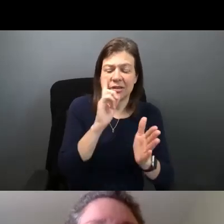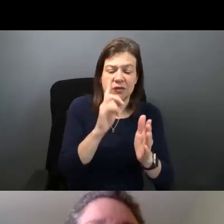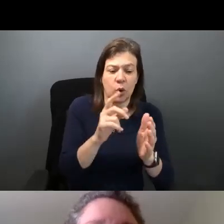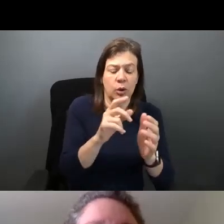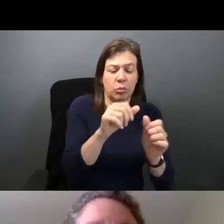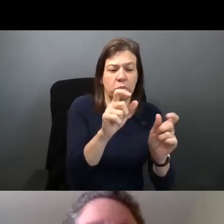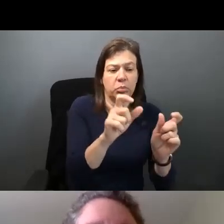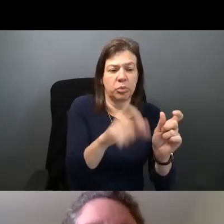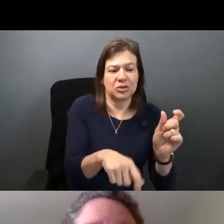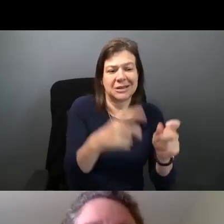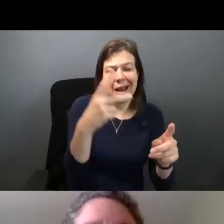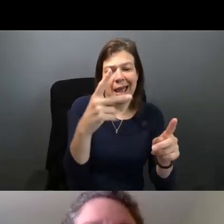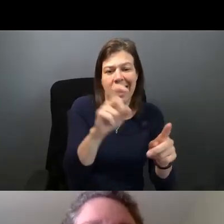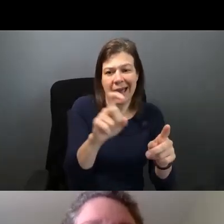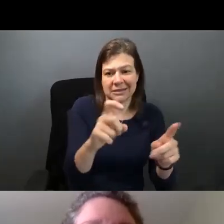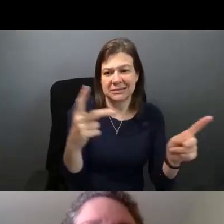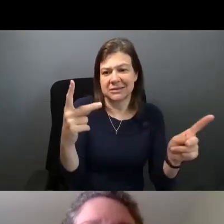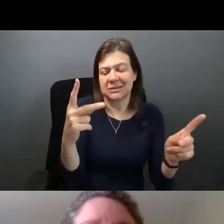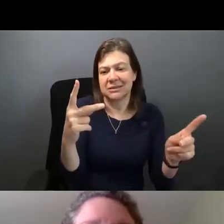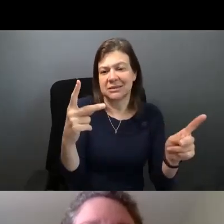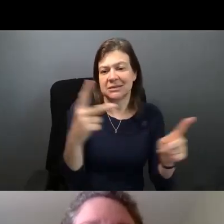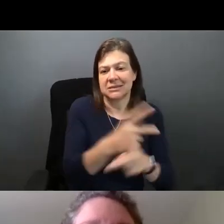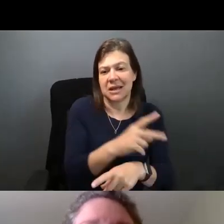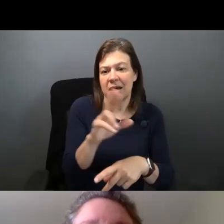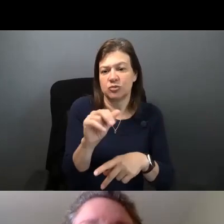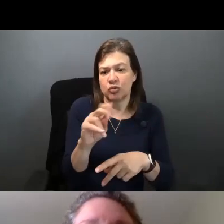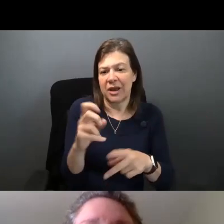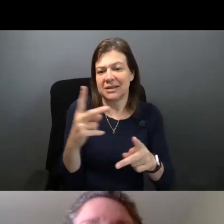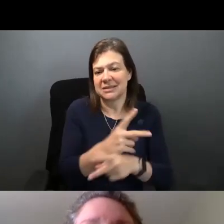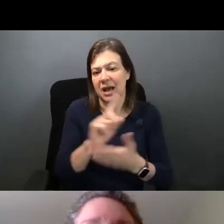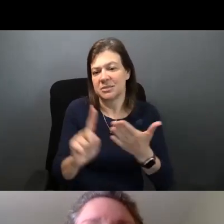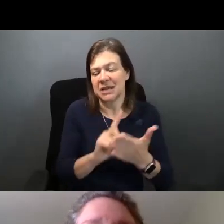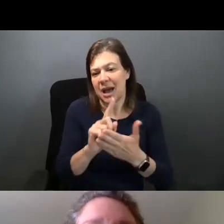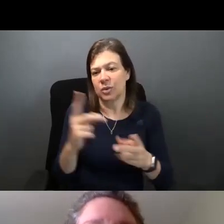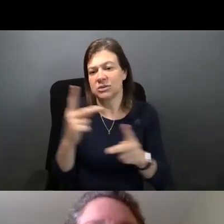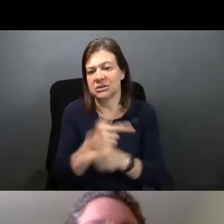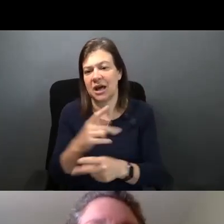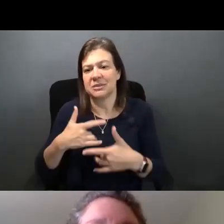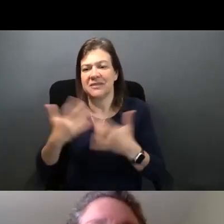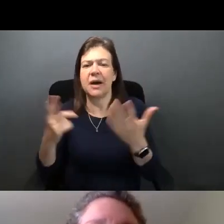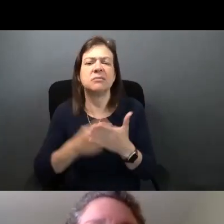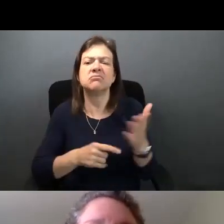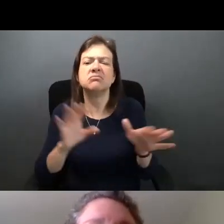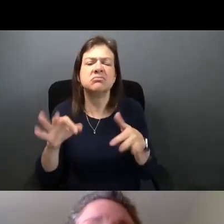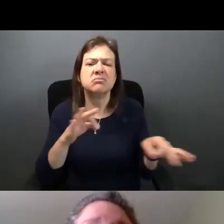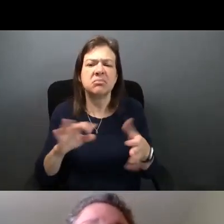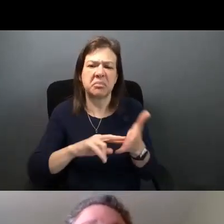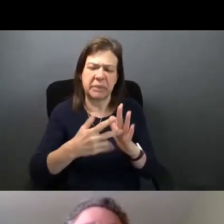person X times rate times hours times events. Can you describe what is meant by